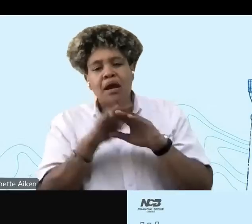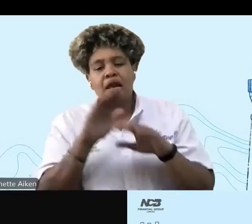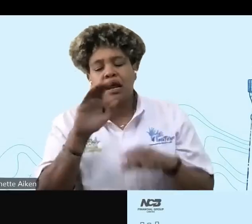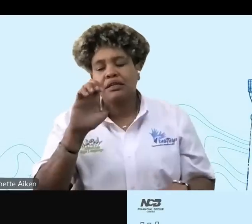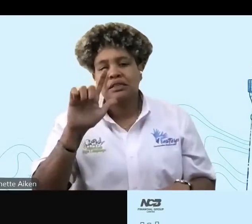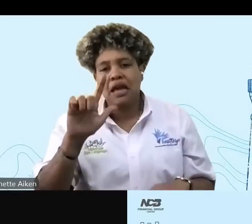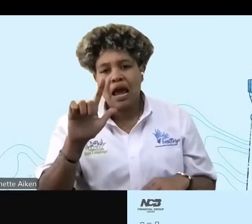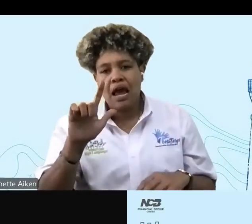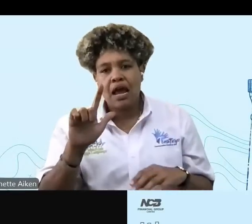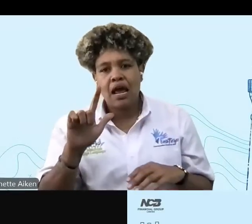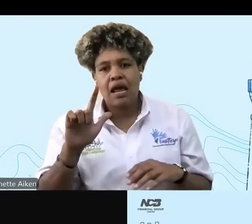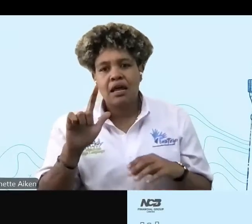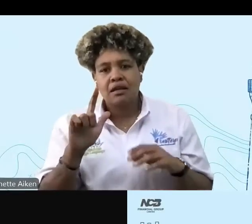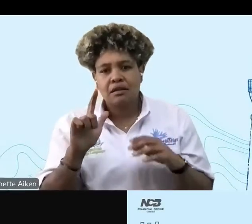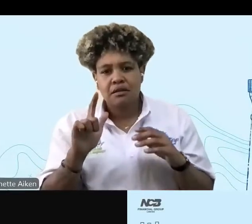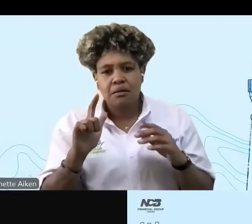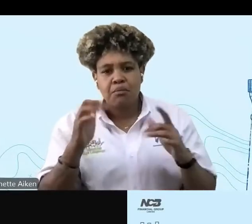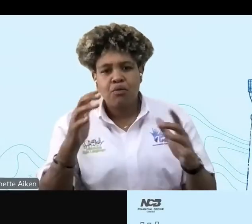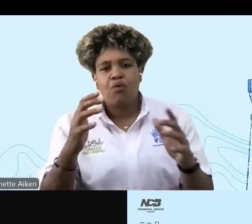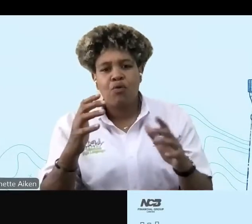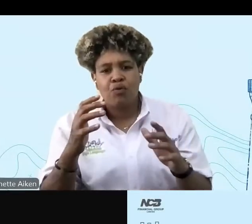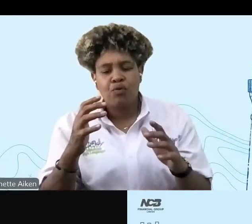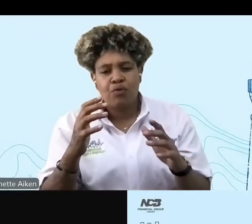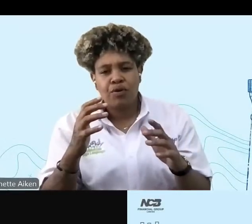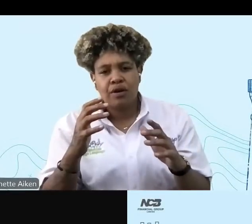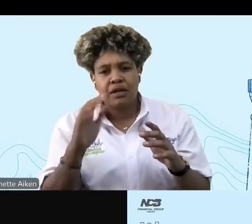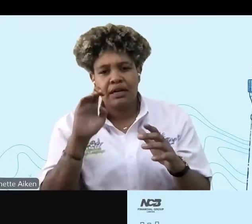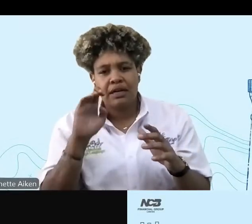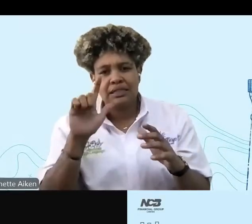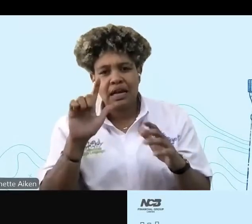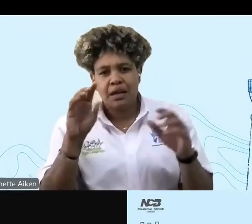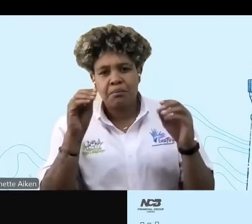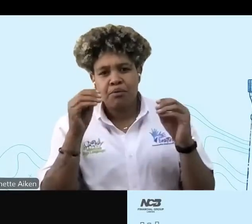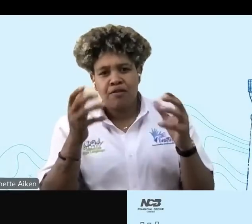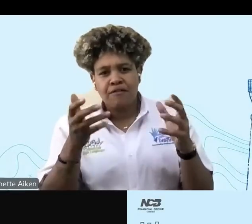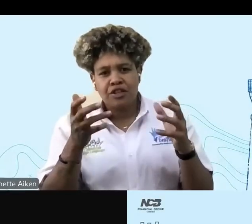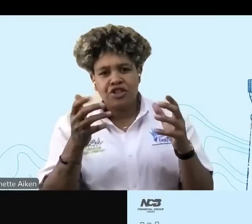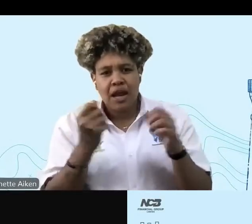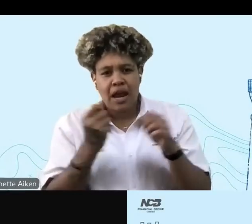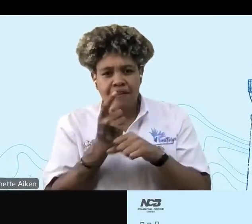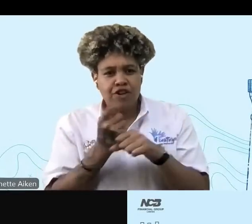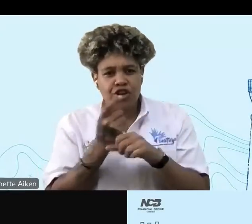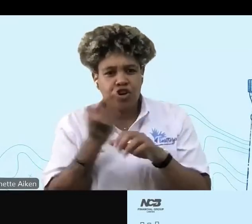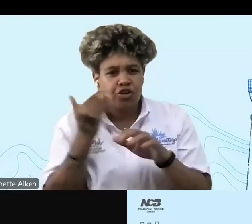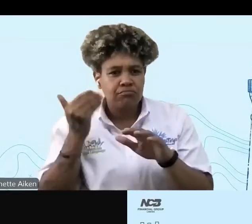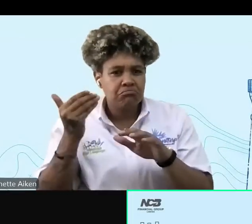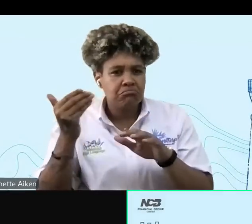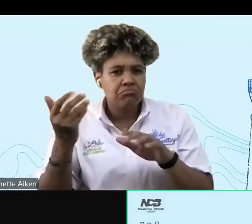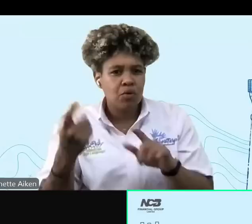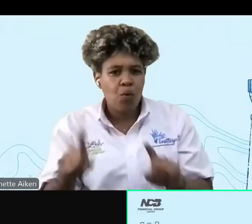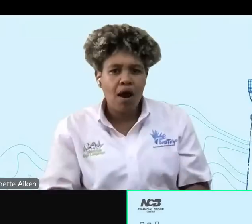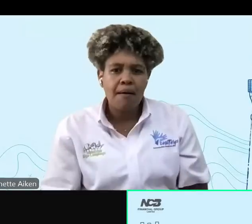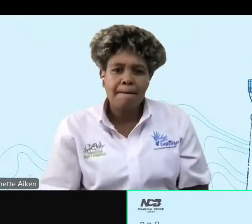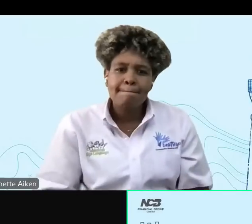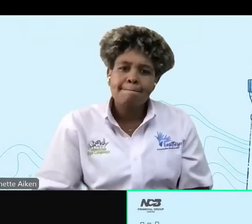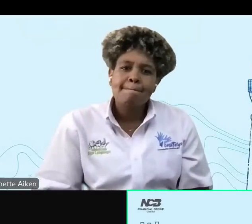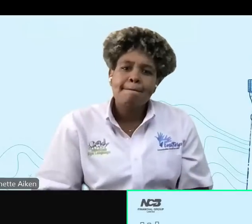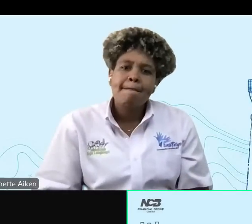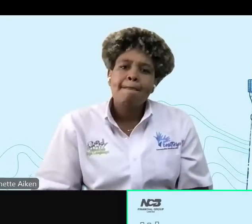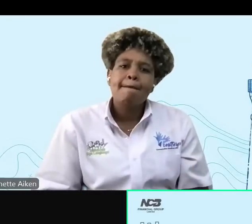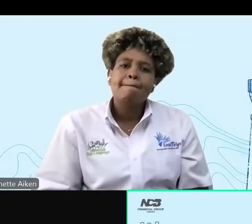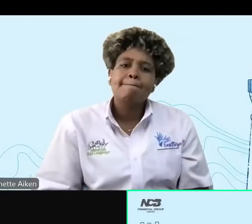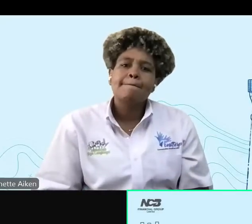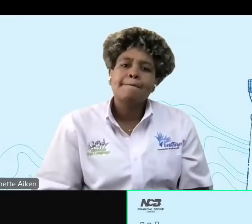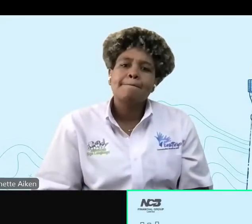ECL movement on the ECL provision movement year over year. Bruce? Right.